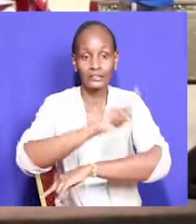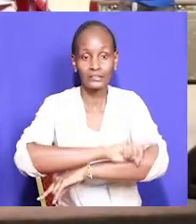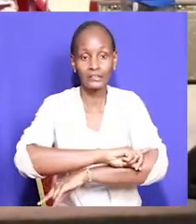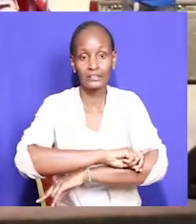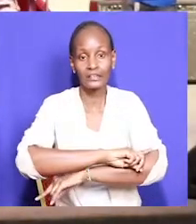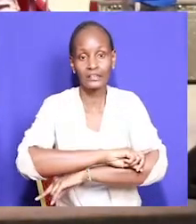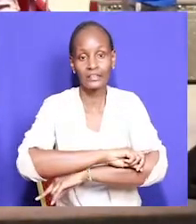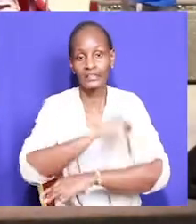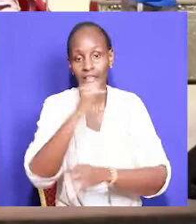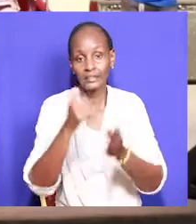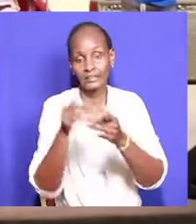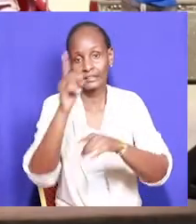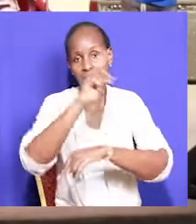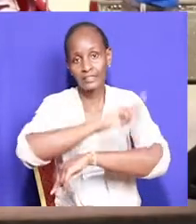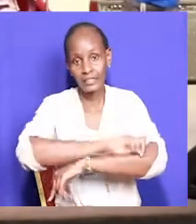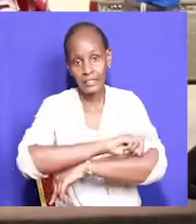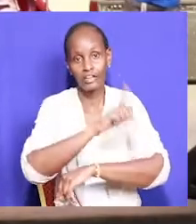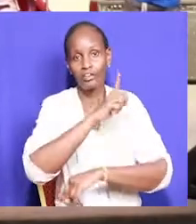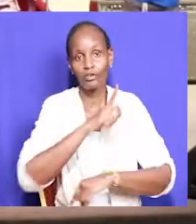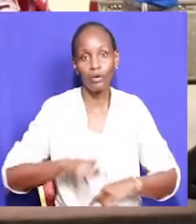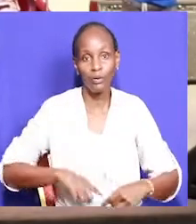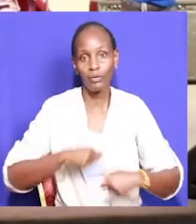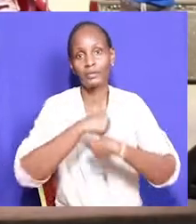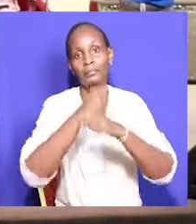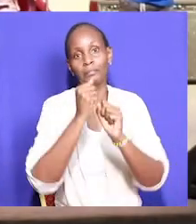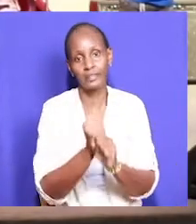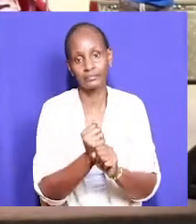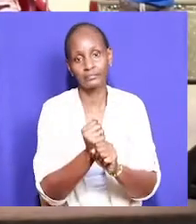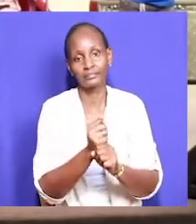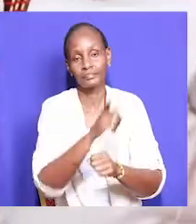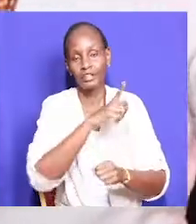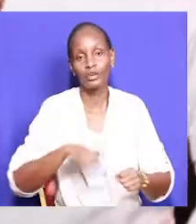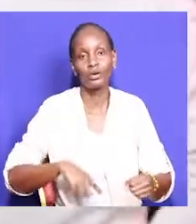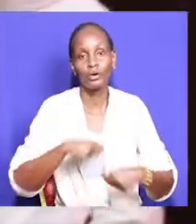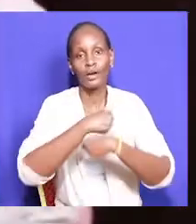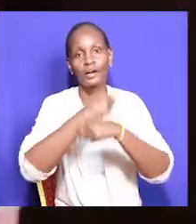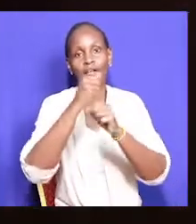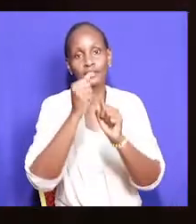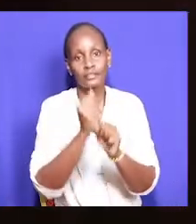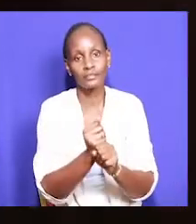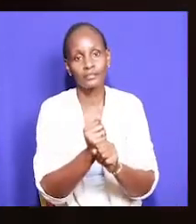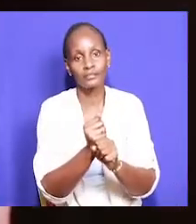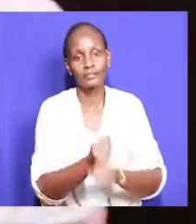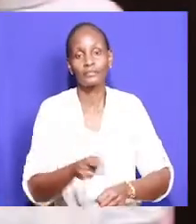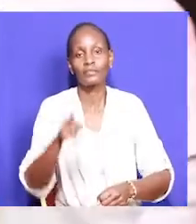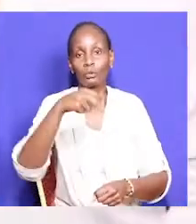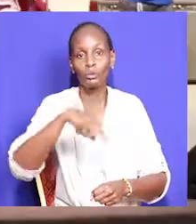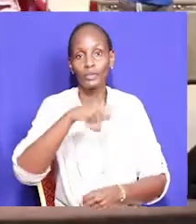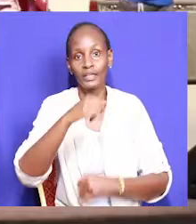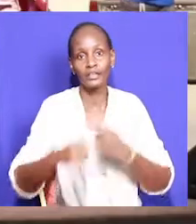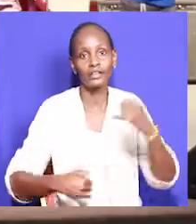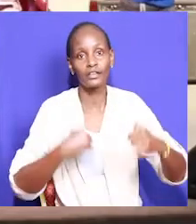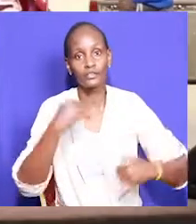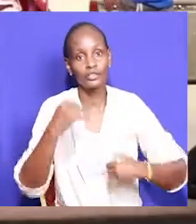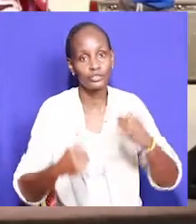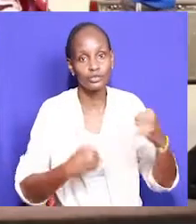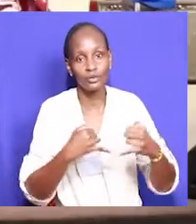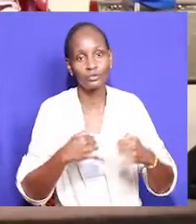This is the day that the Lord has made, that the Lord has made.